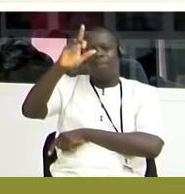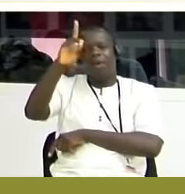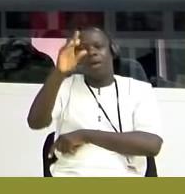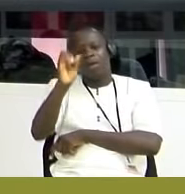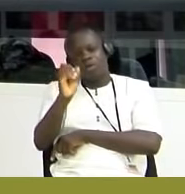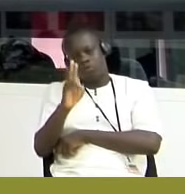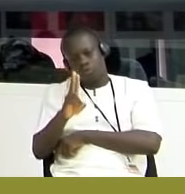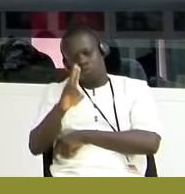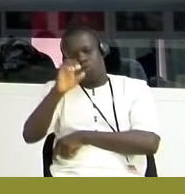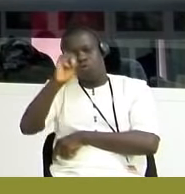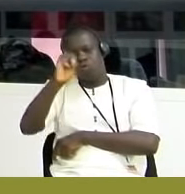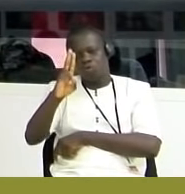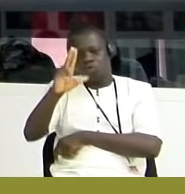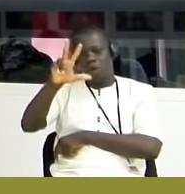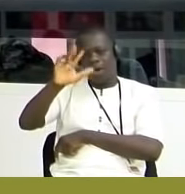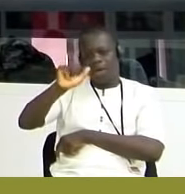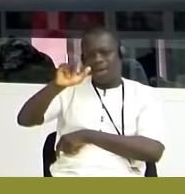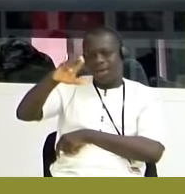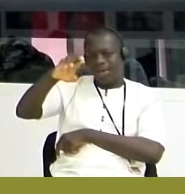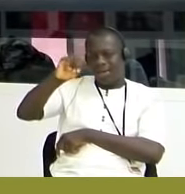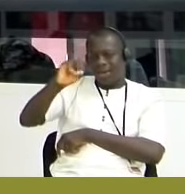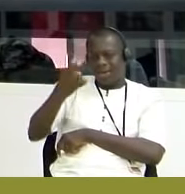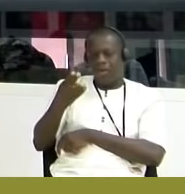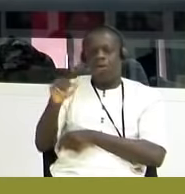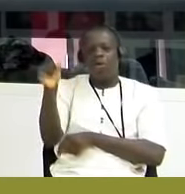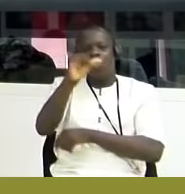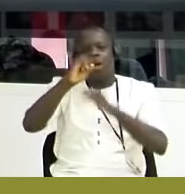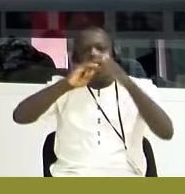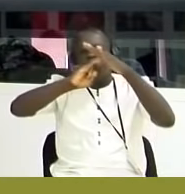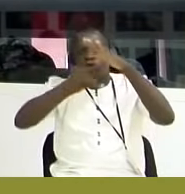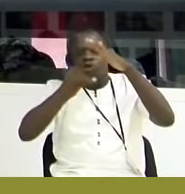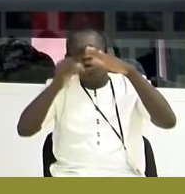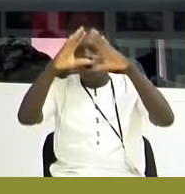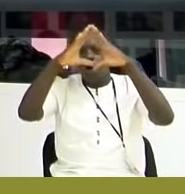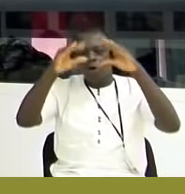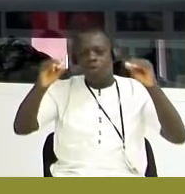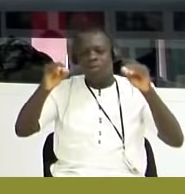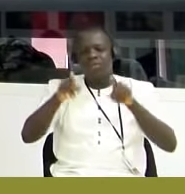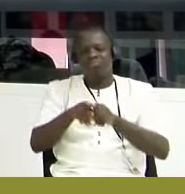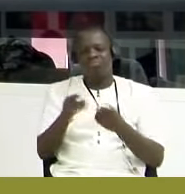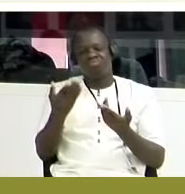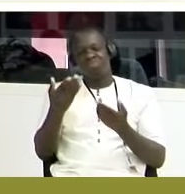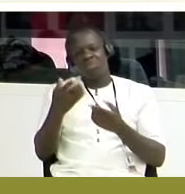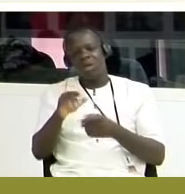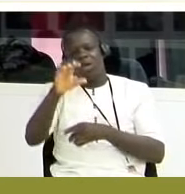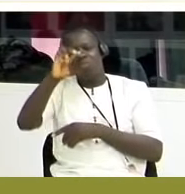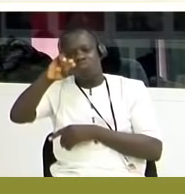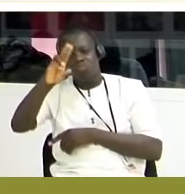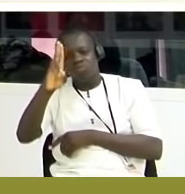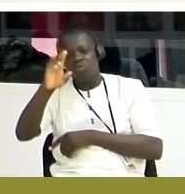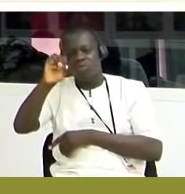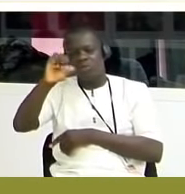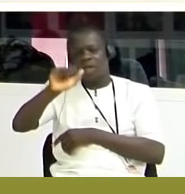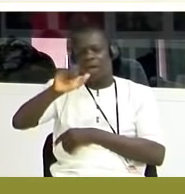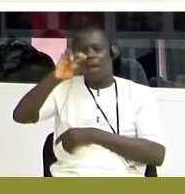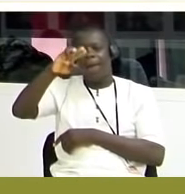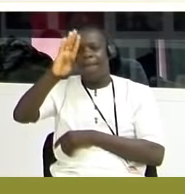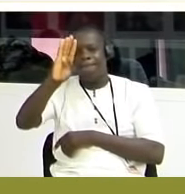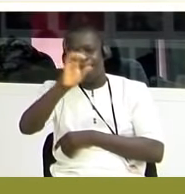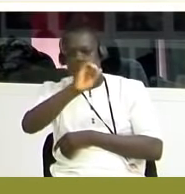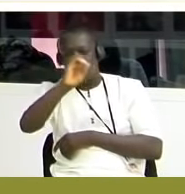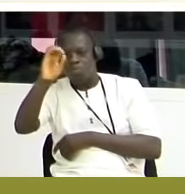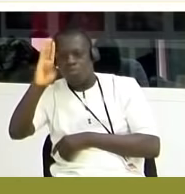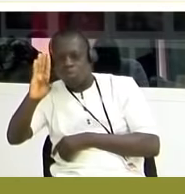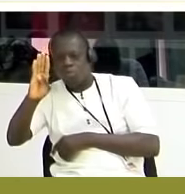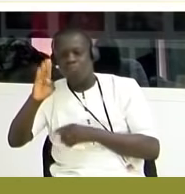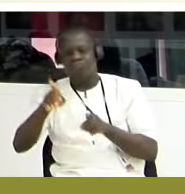and some of our junior officers as well, like Moussa Mboub, Lanton Bontamba, late